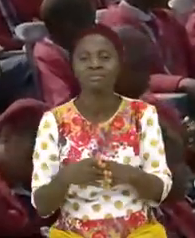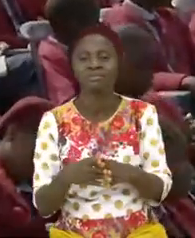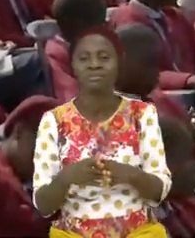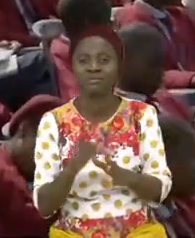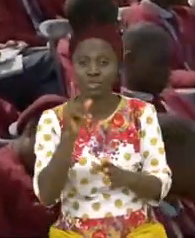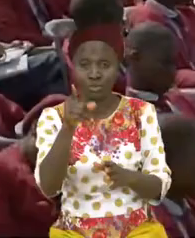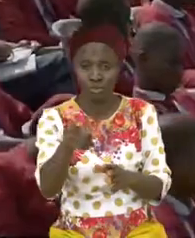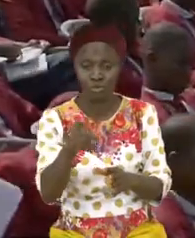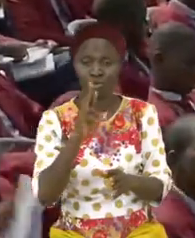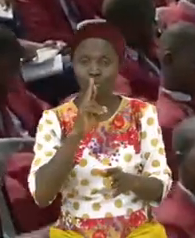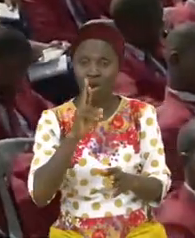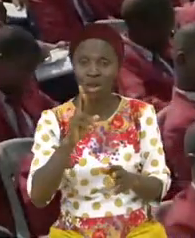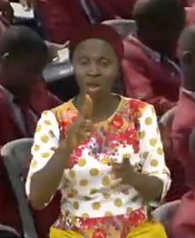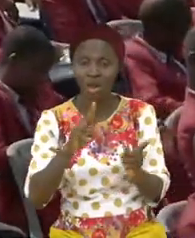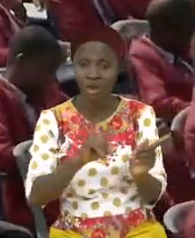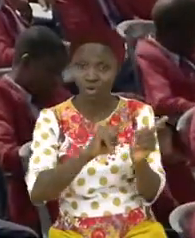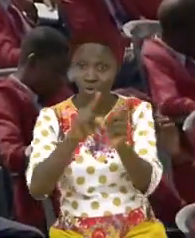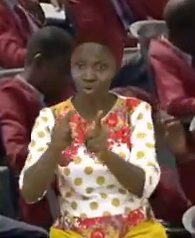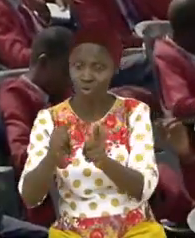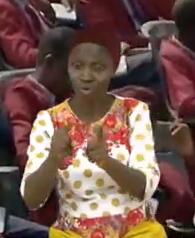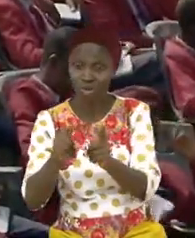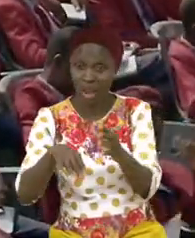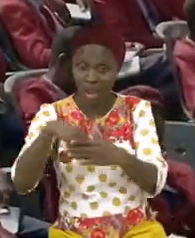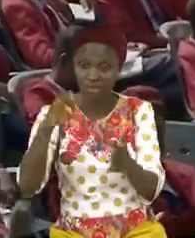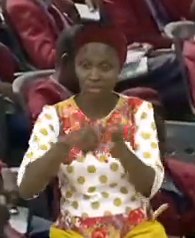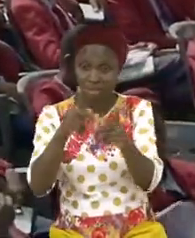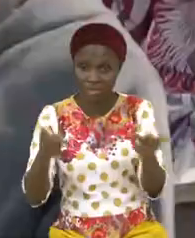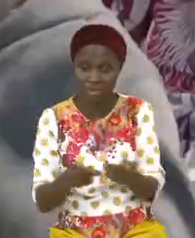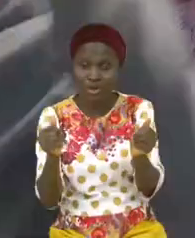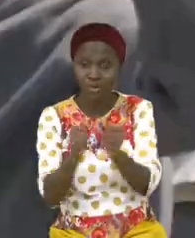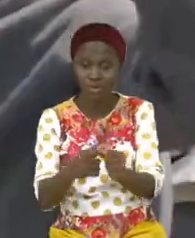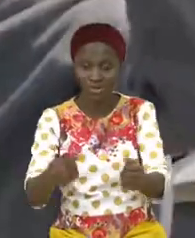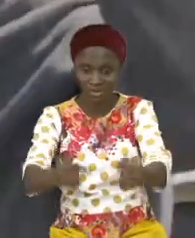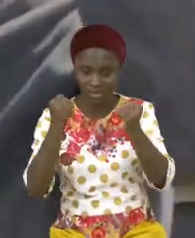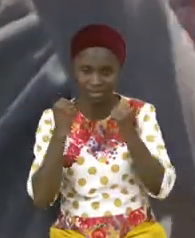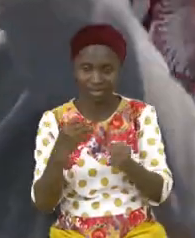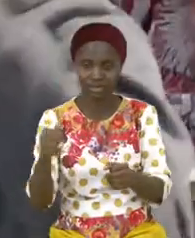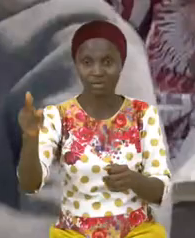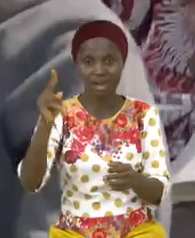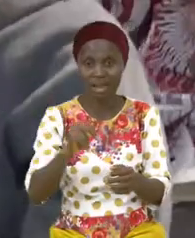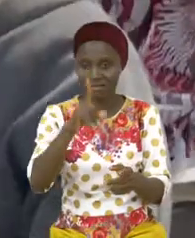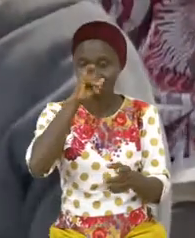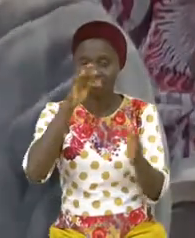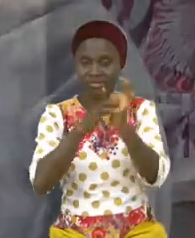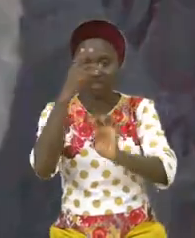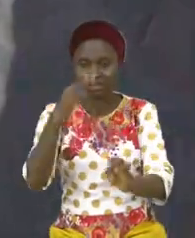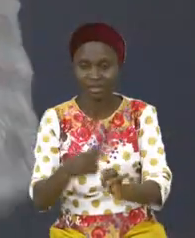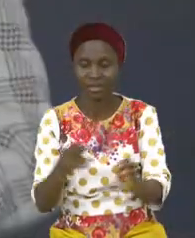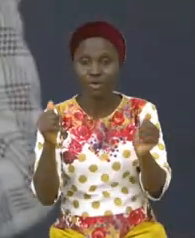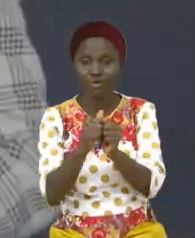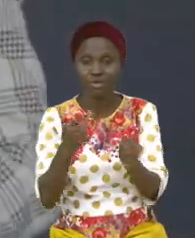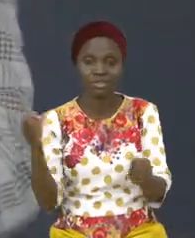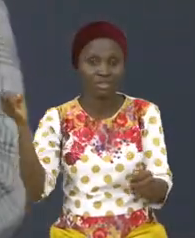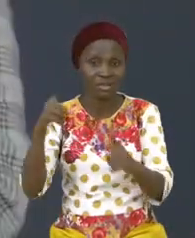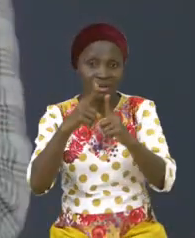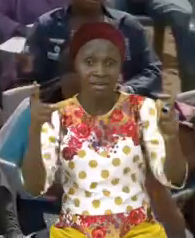going out of this place with the strength of an eagle. And the great grace of the Lord will be